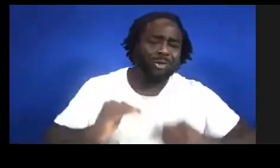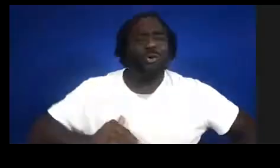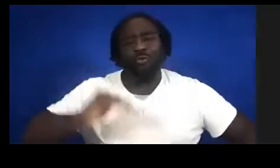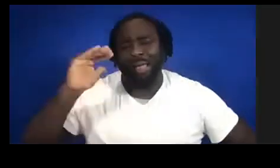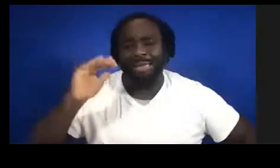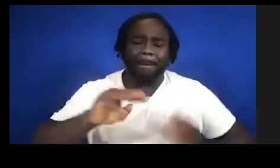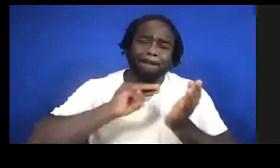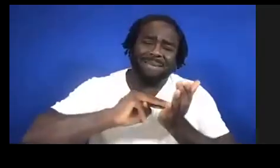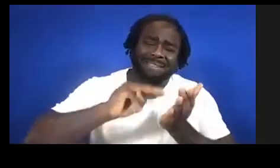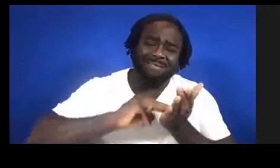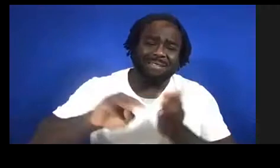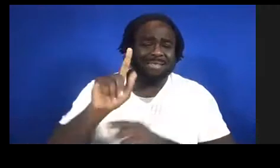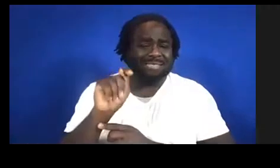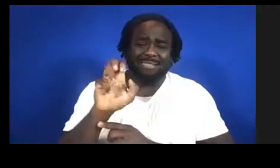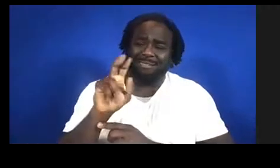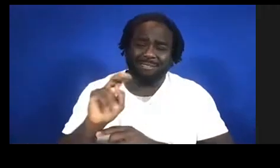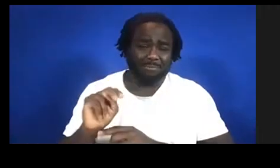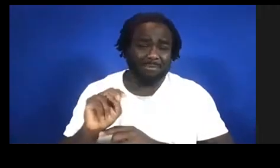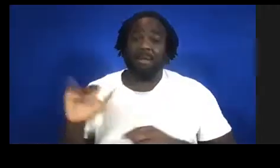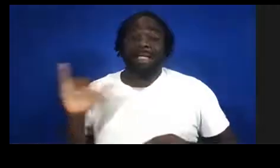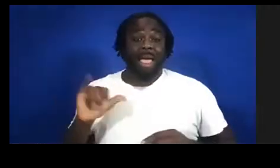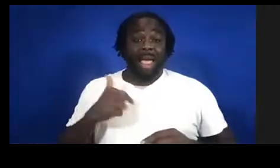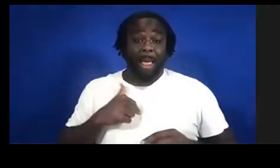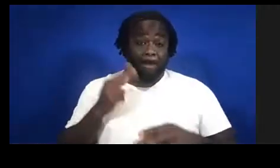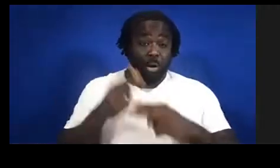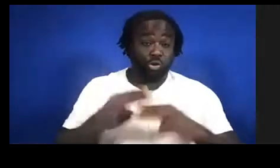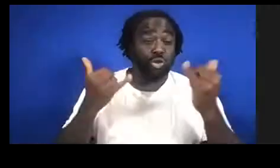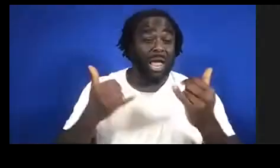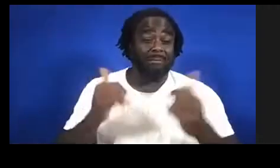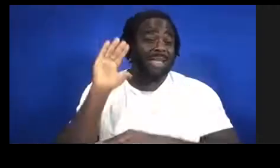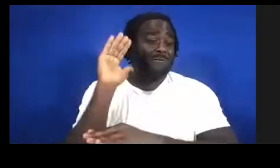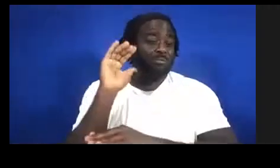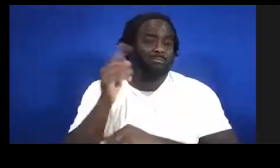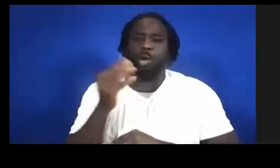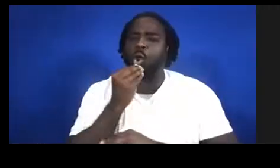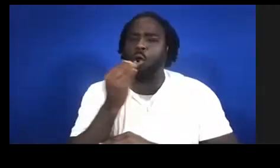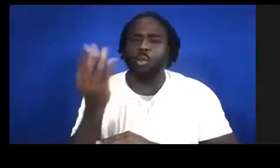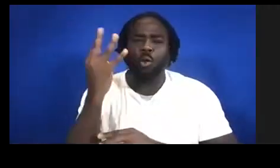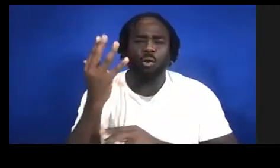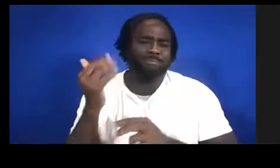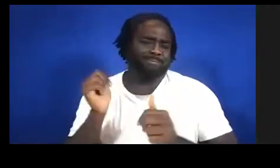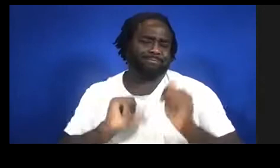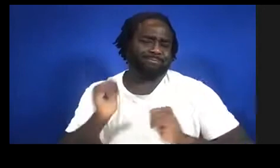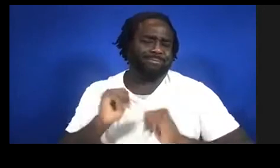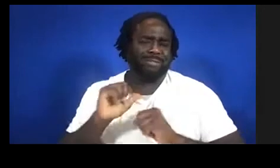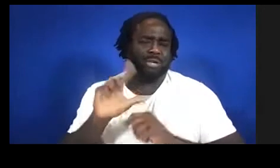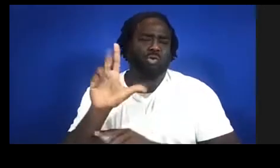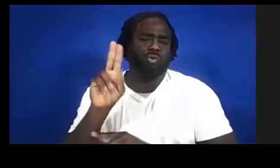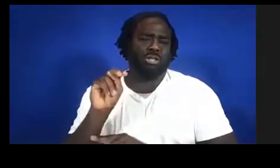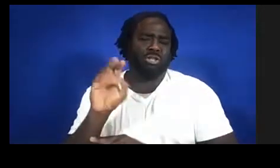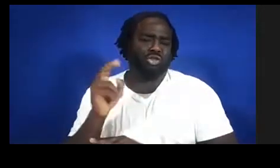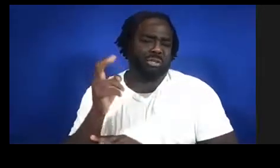Now, y'all know, again, born and raised in Memphis, Tennessee. I mentioned that this afternoon